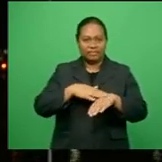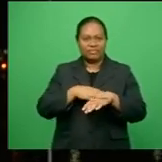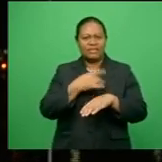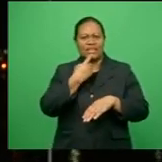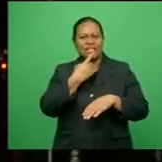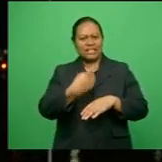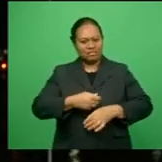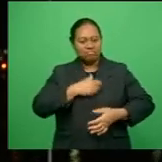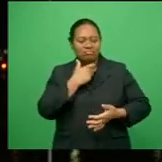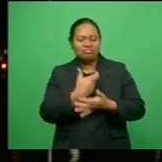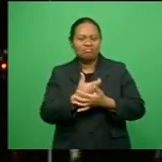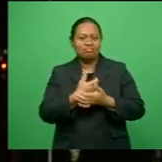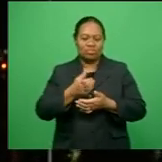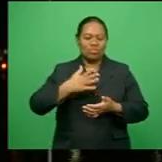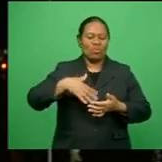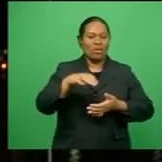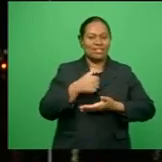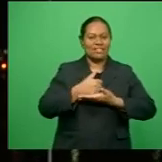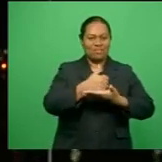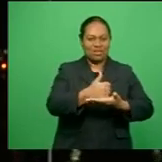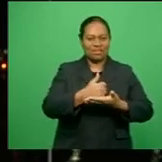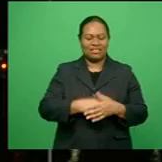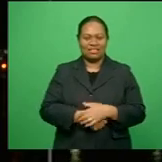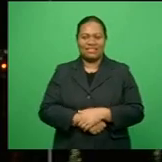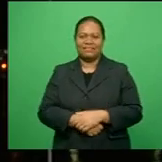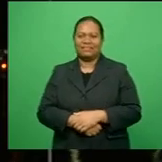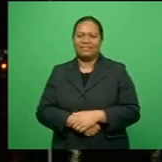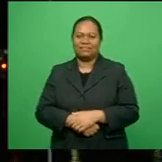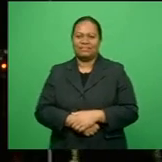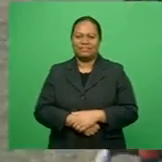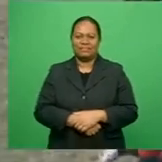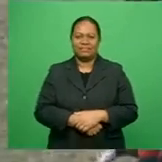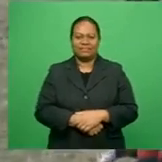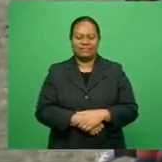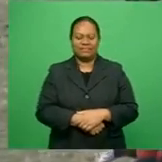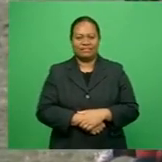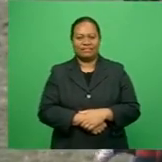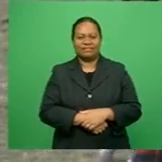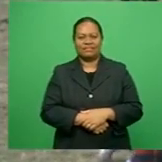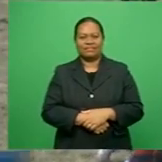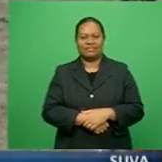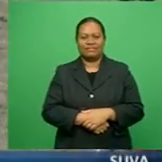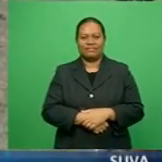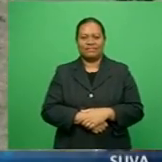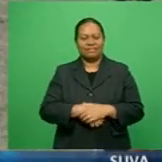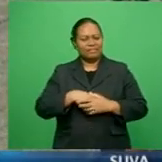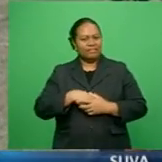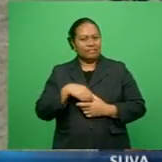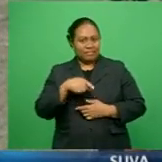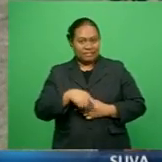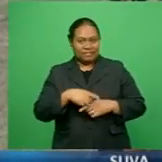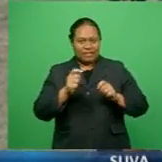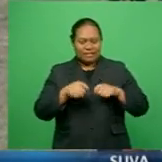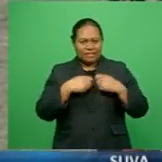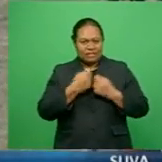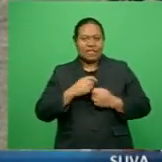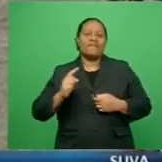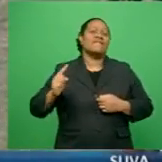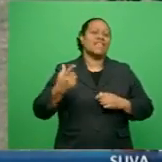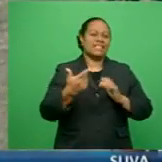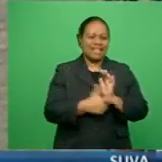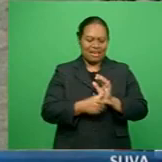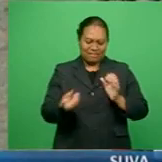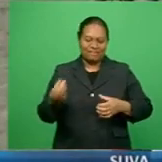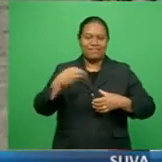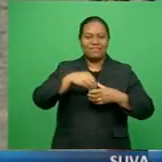great impression on the fans. Karalini Tavi has more. This was the Eastern Saints' first Sevens outing